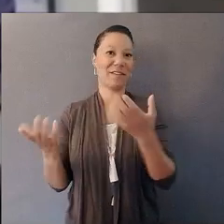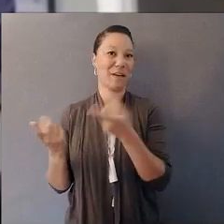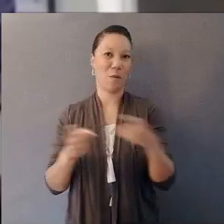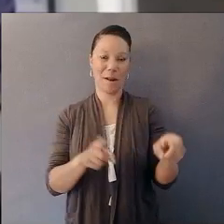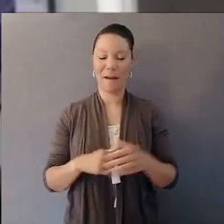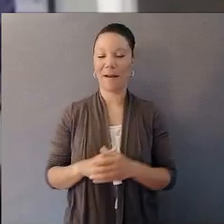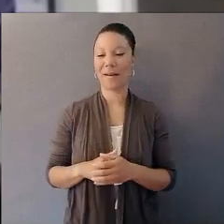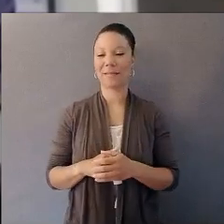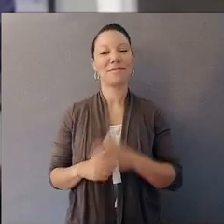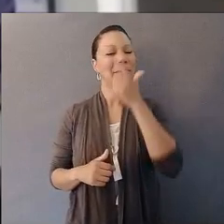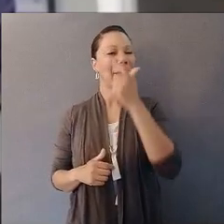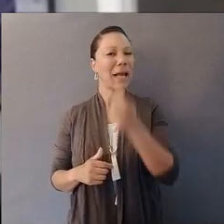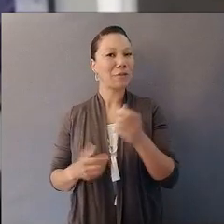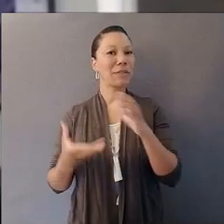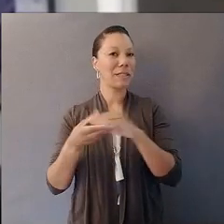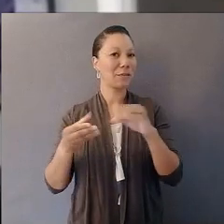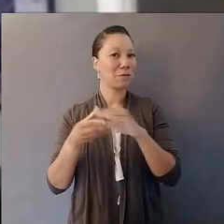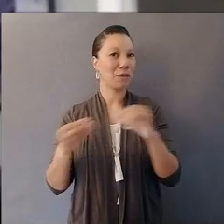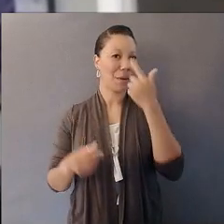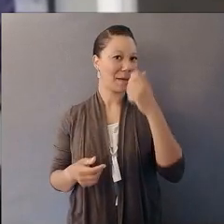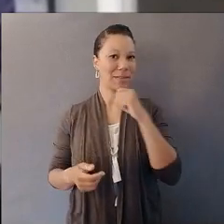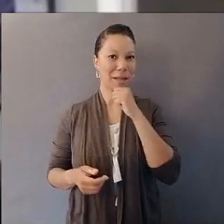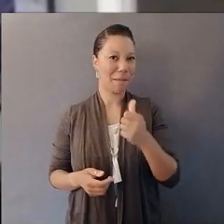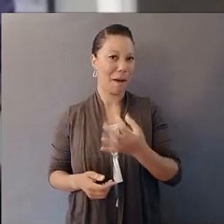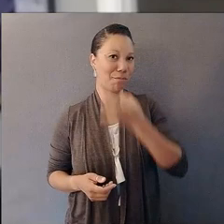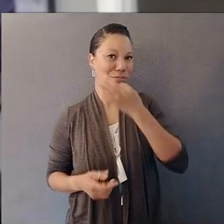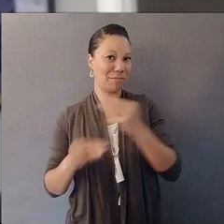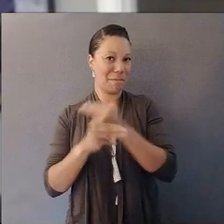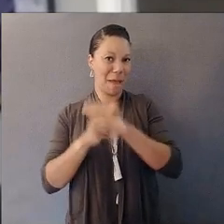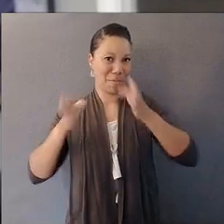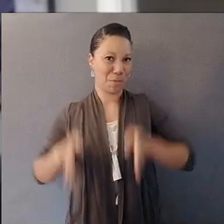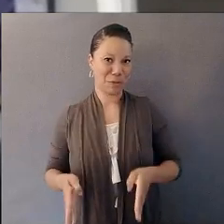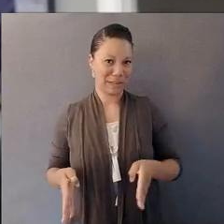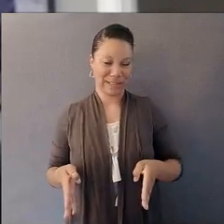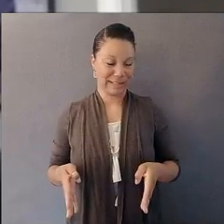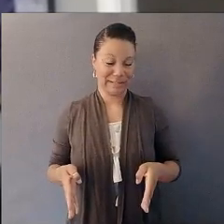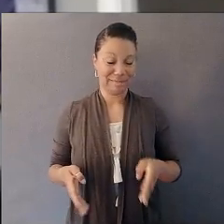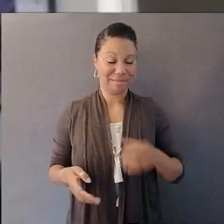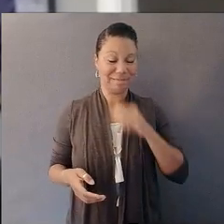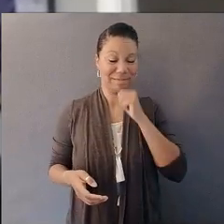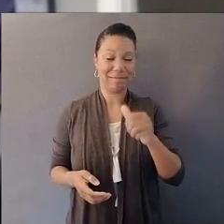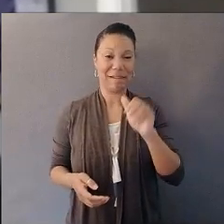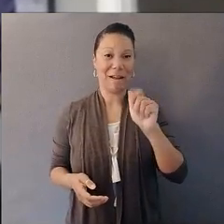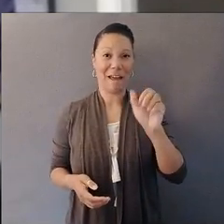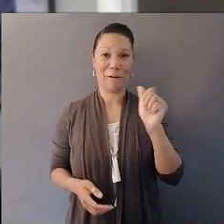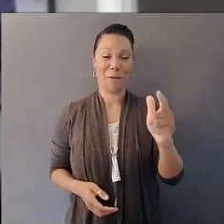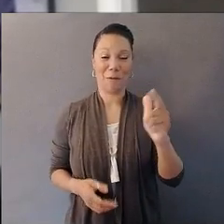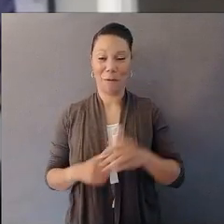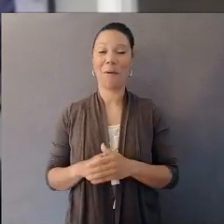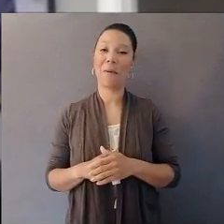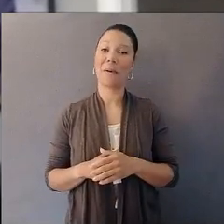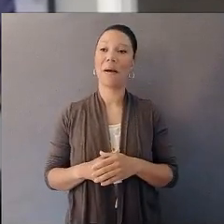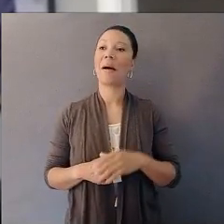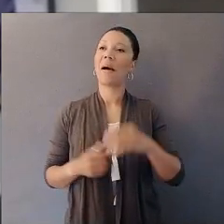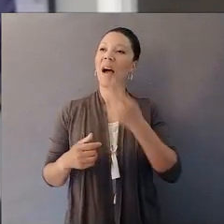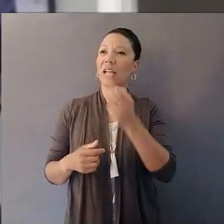It's an interesting story because I was definitely not a math person growing up, like not in the least. And even going into high school, I knew for sure I wanted to be a